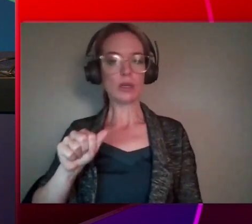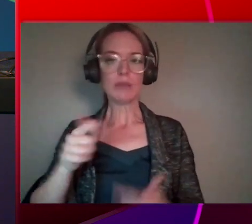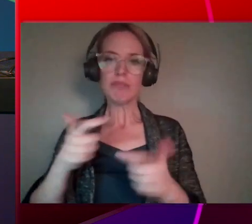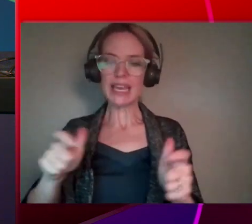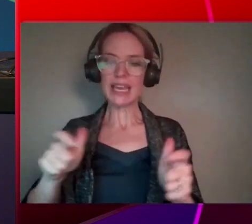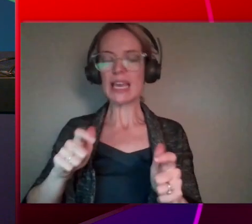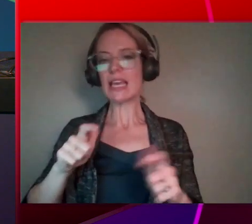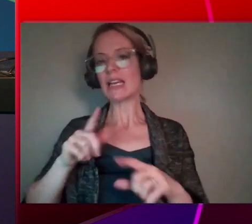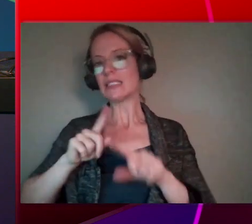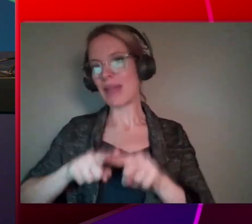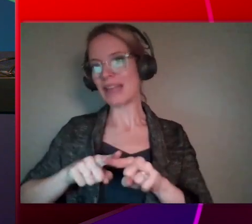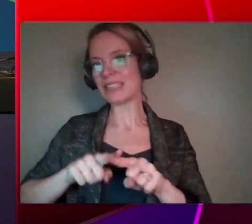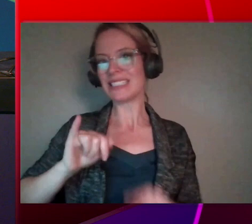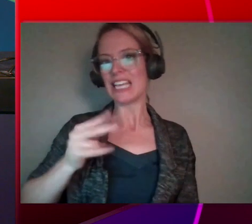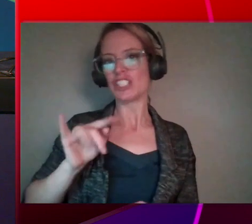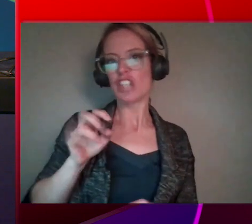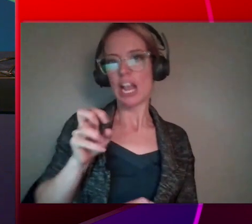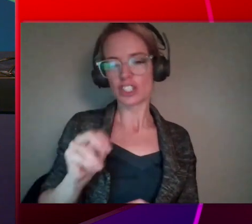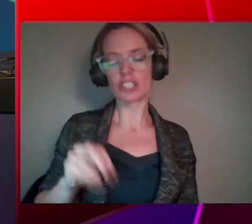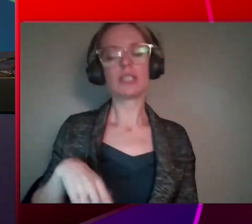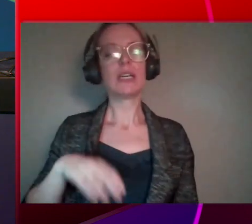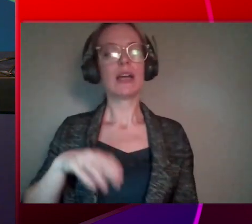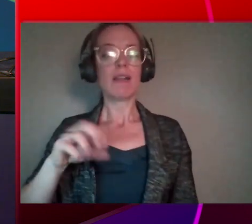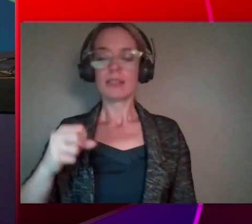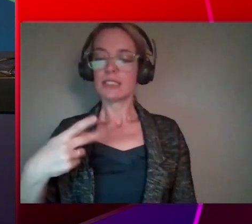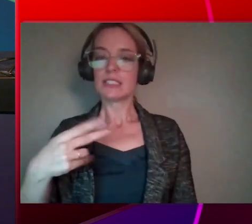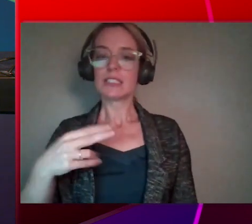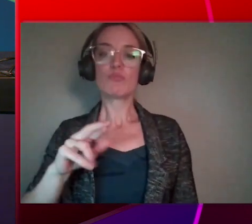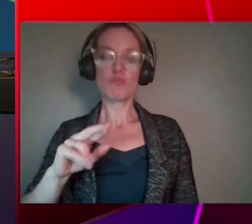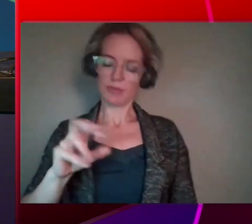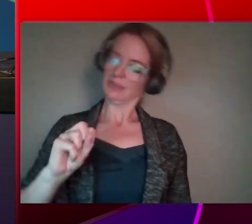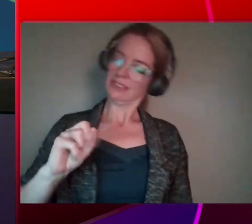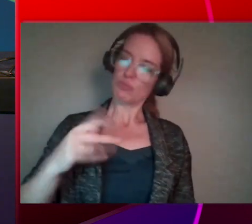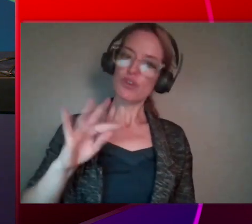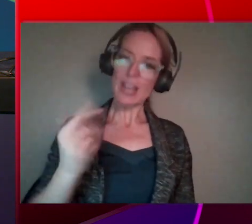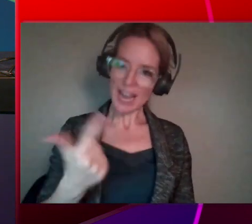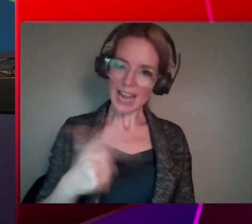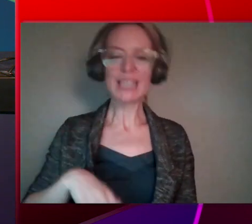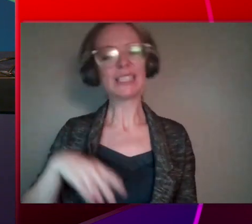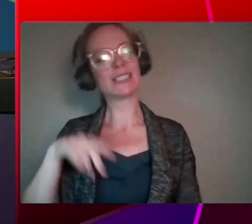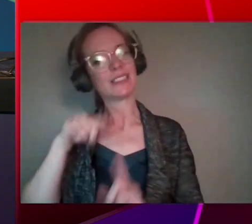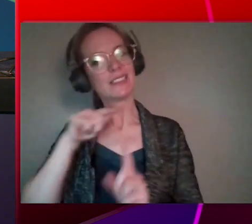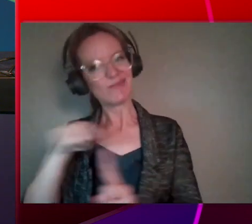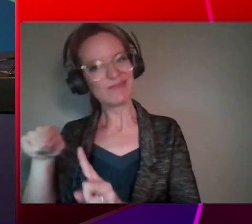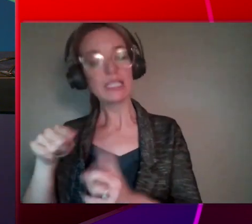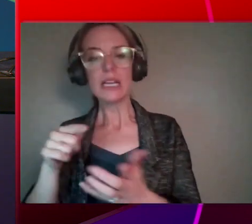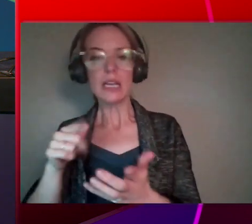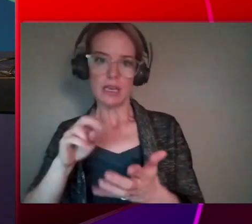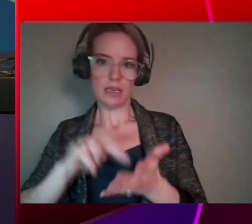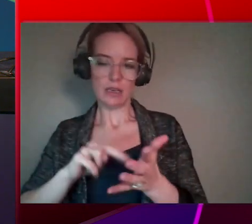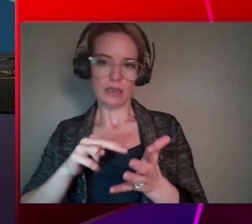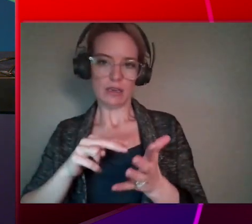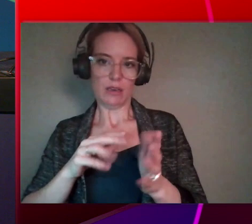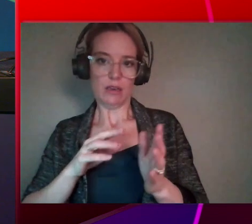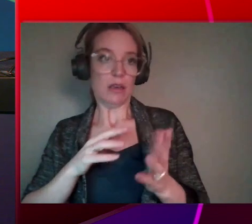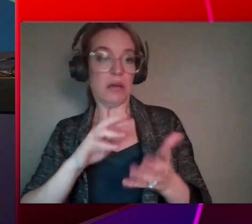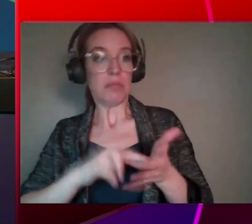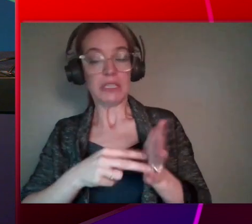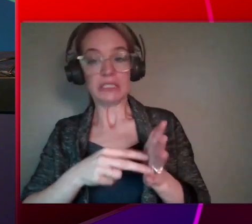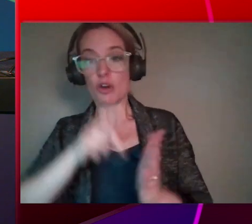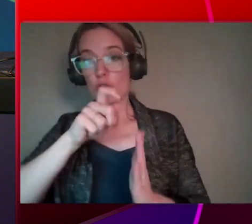Boot, like struts, are pretty common. They make writing code and writing a function and writing a web service really